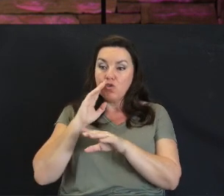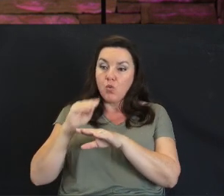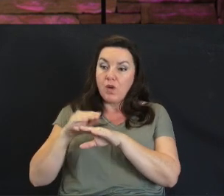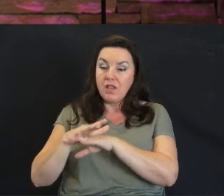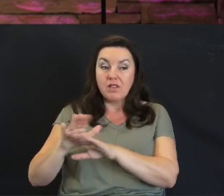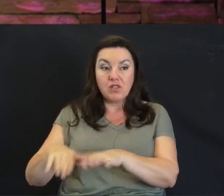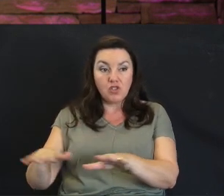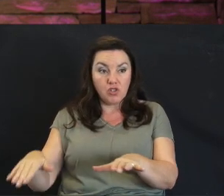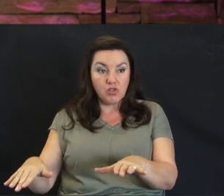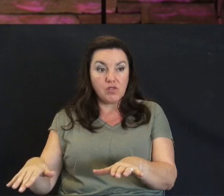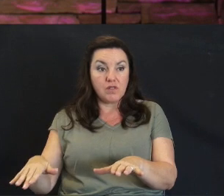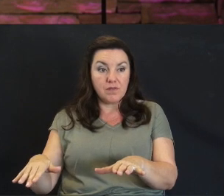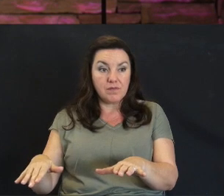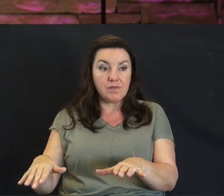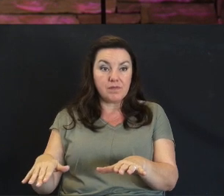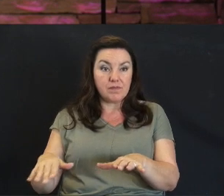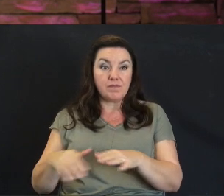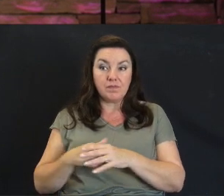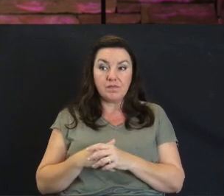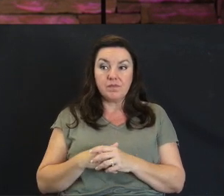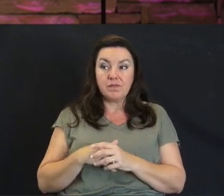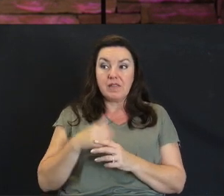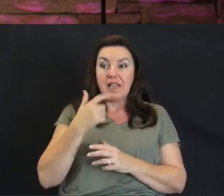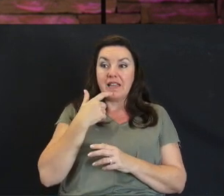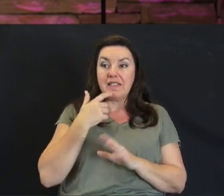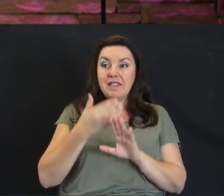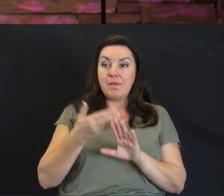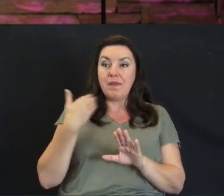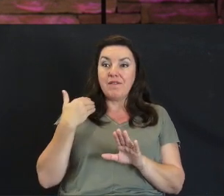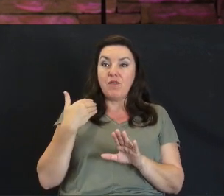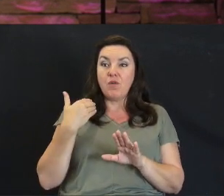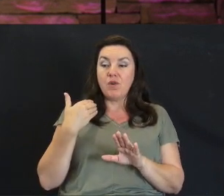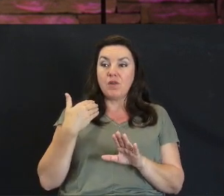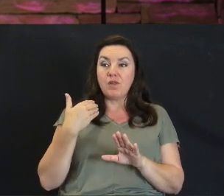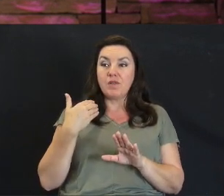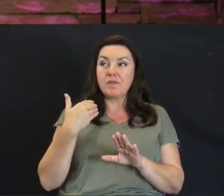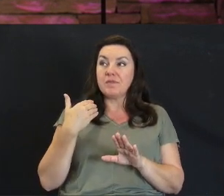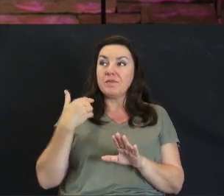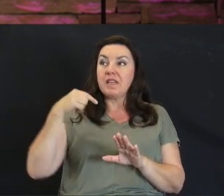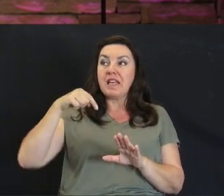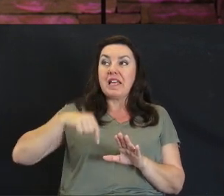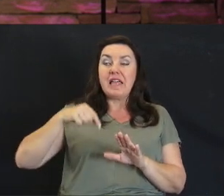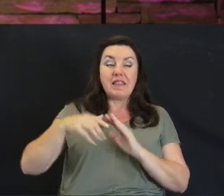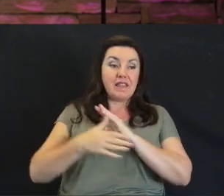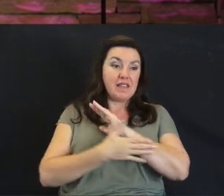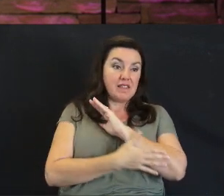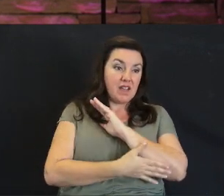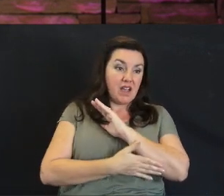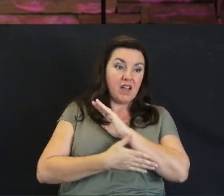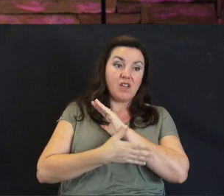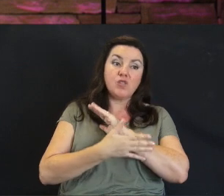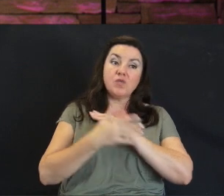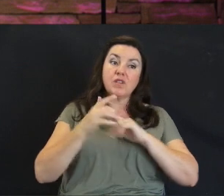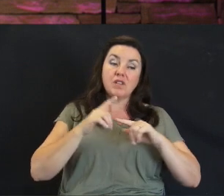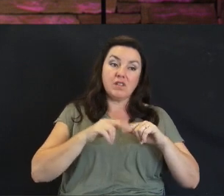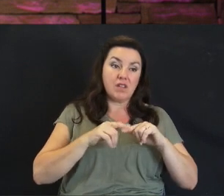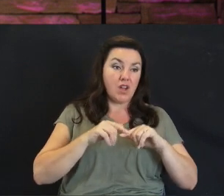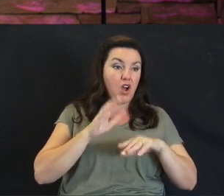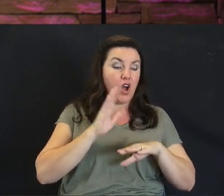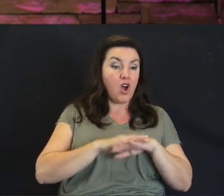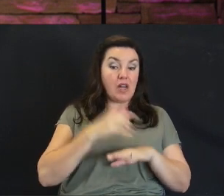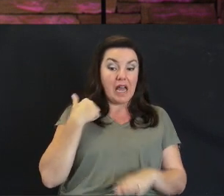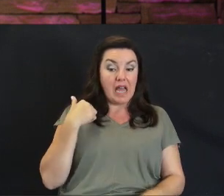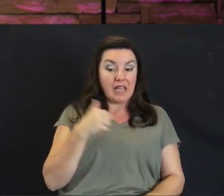your children And as I said before This country is depending Upon